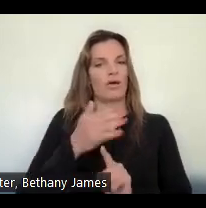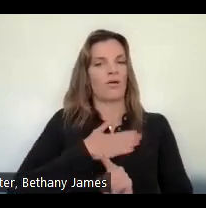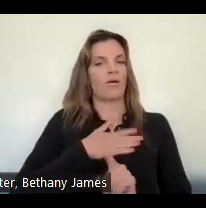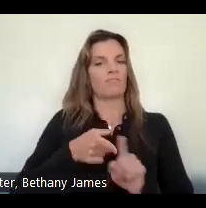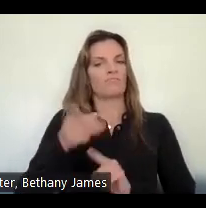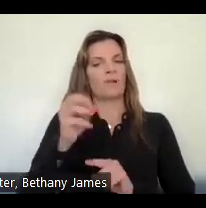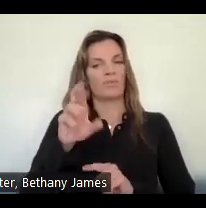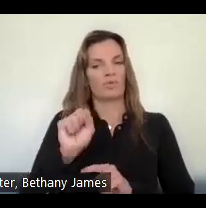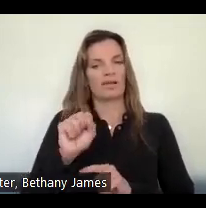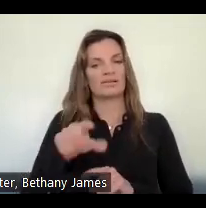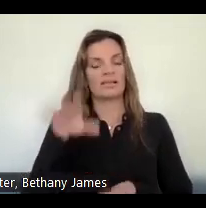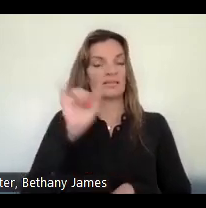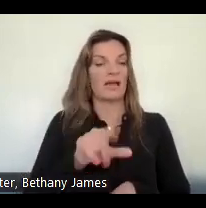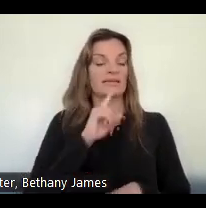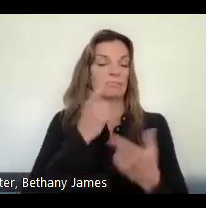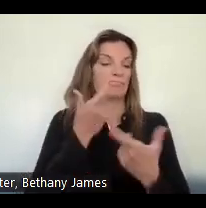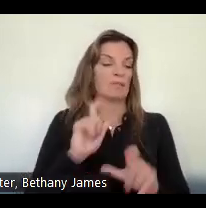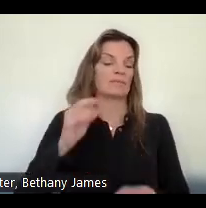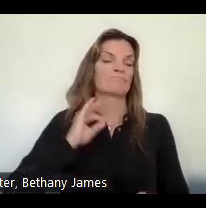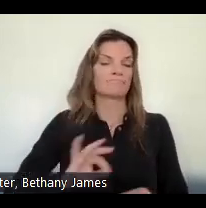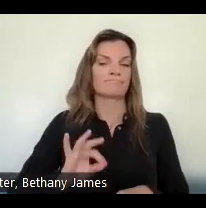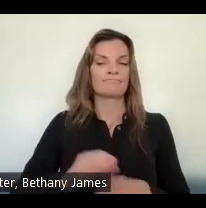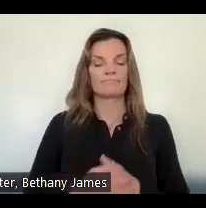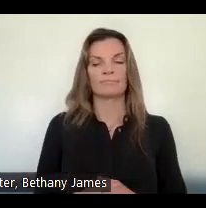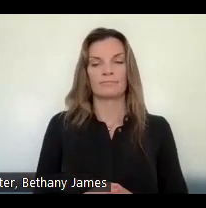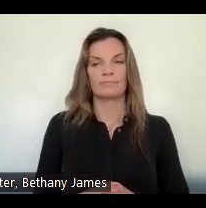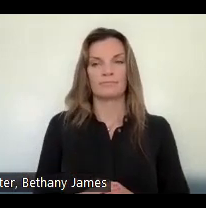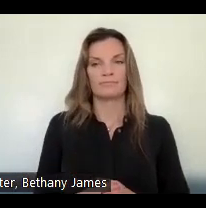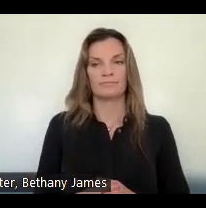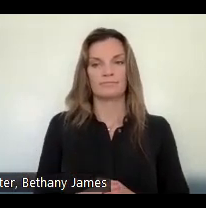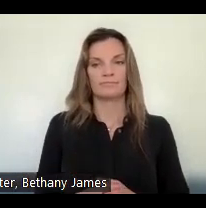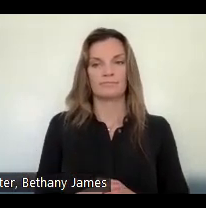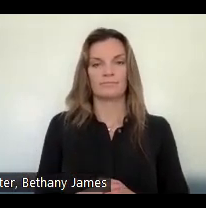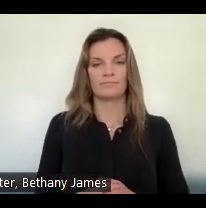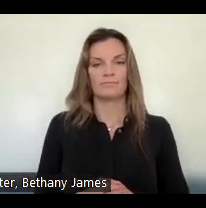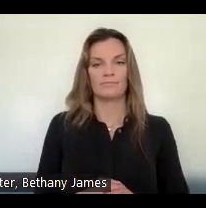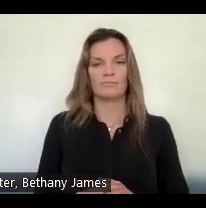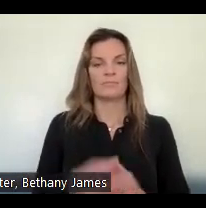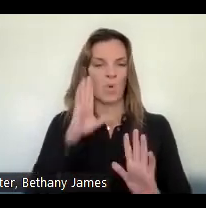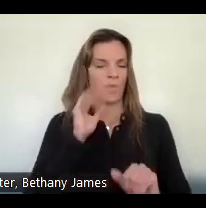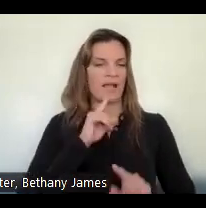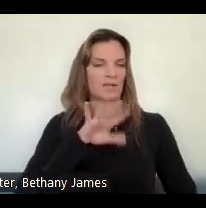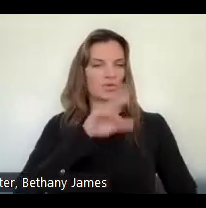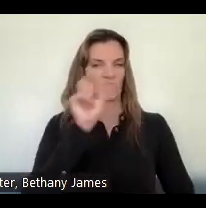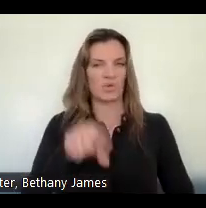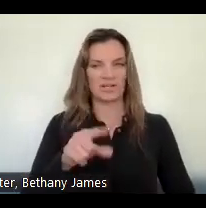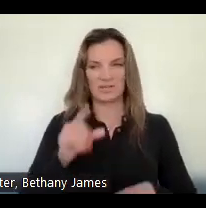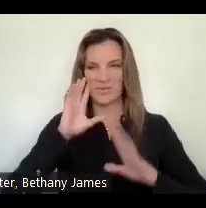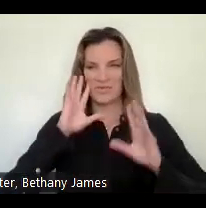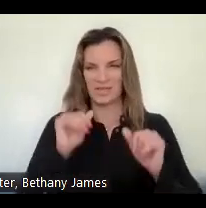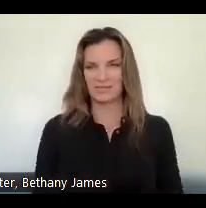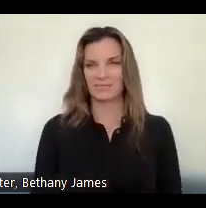presentation. That's a big resource to use as well for these individuals. So I hope I answered your question there.